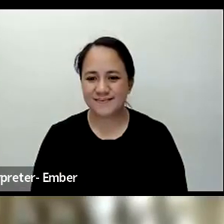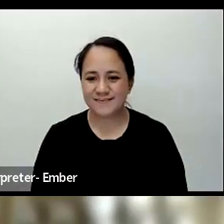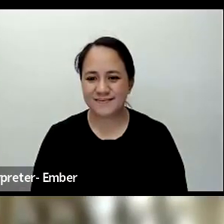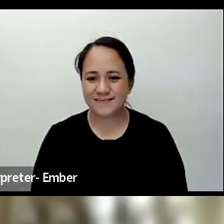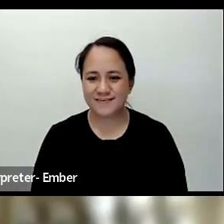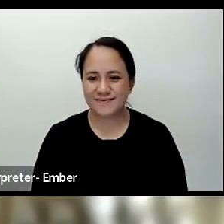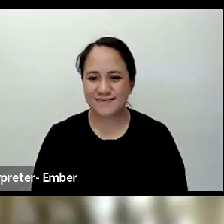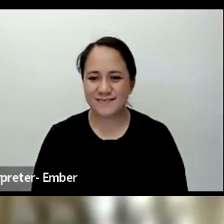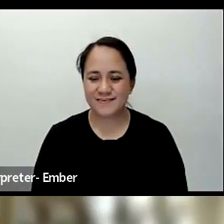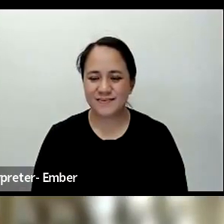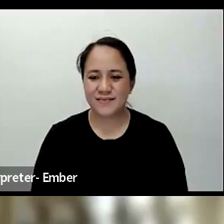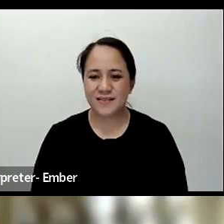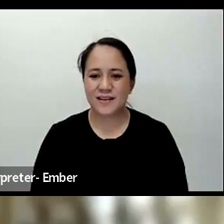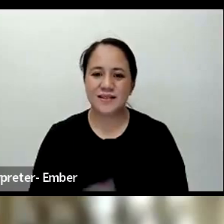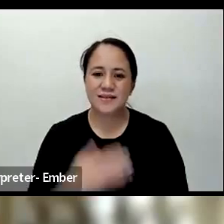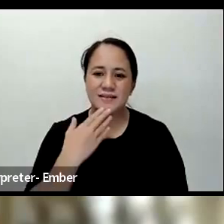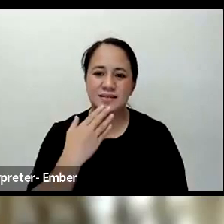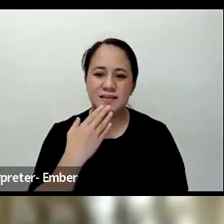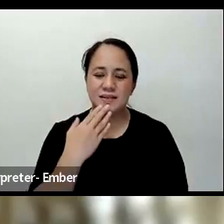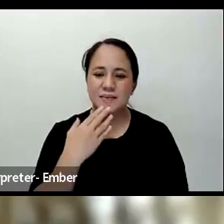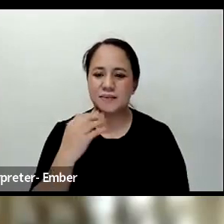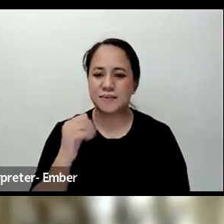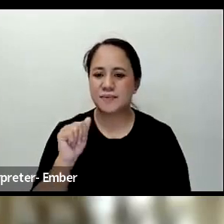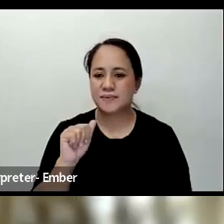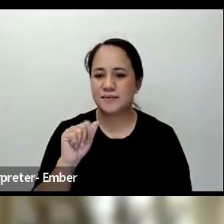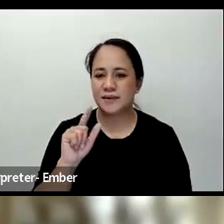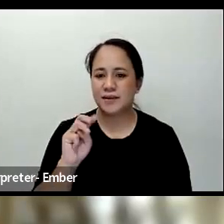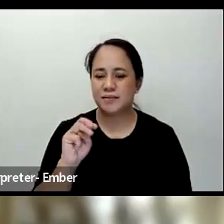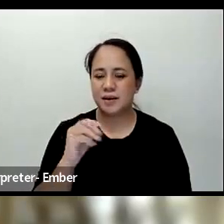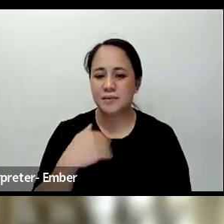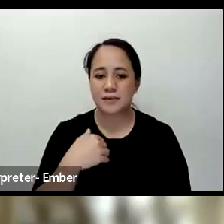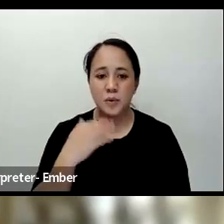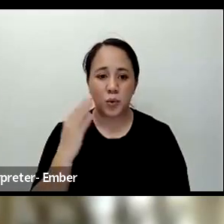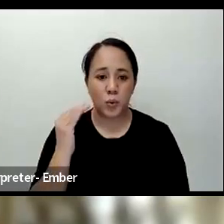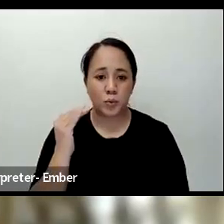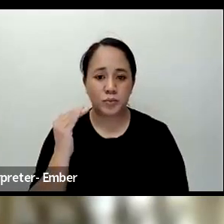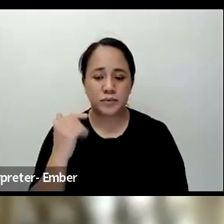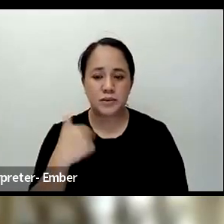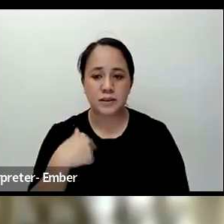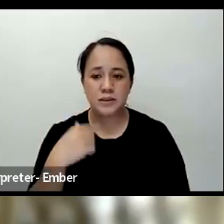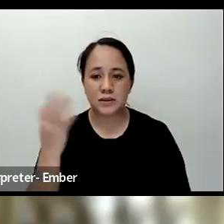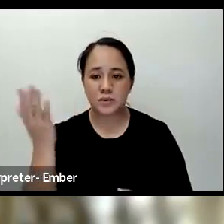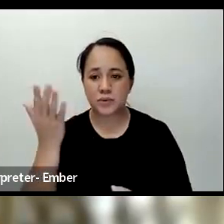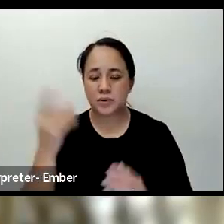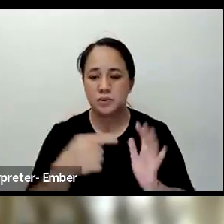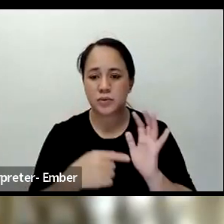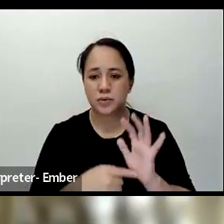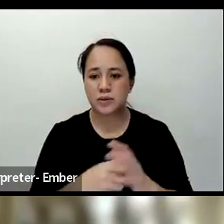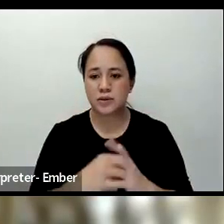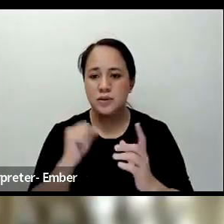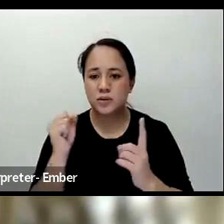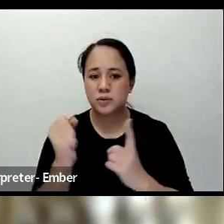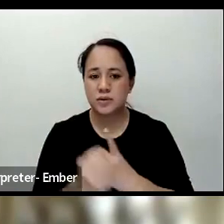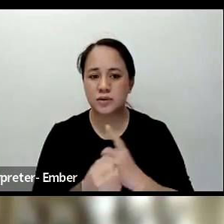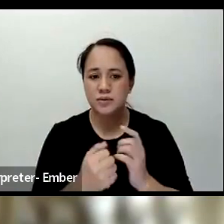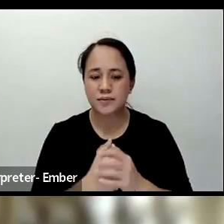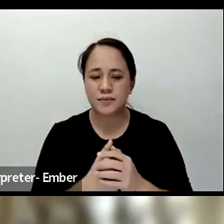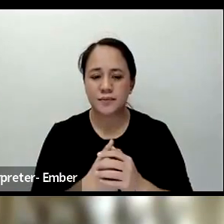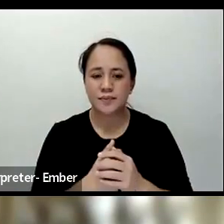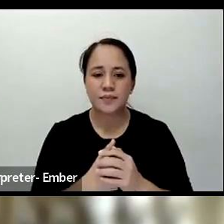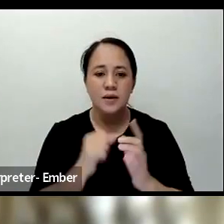Yes, thank you, Ma'am Elma. So yeah, I hope that the presentation showed the situation